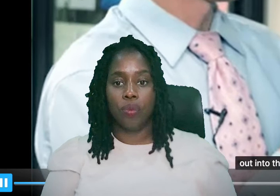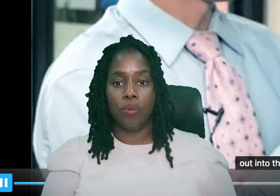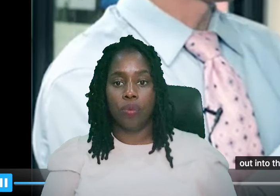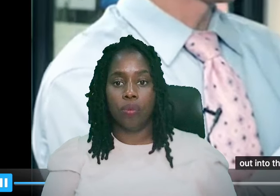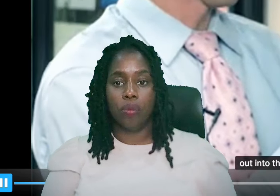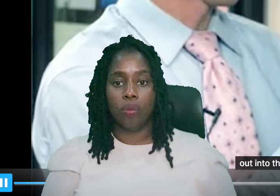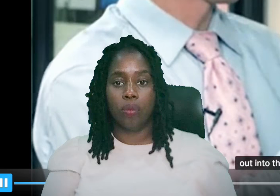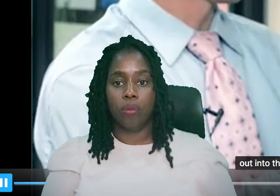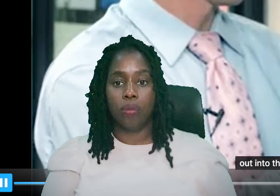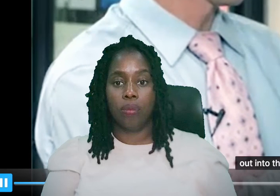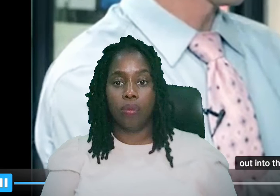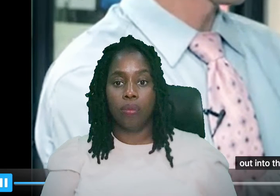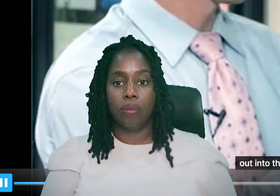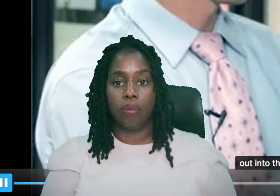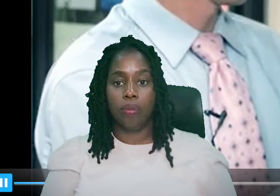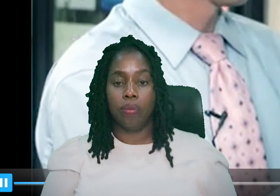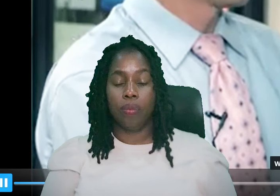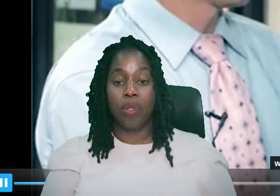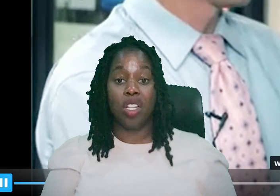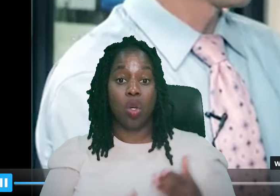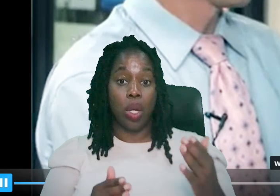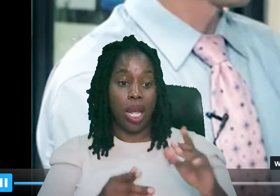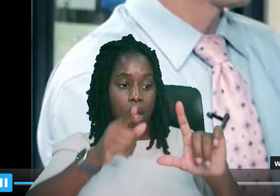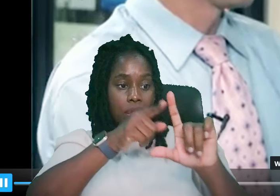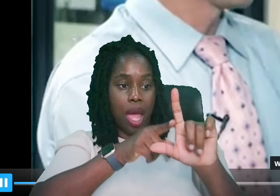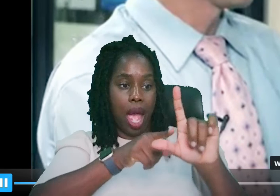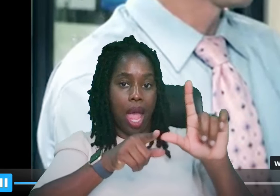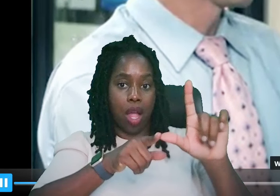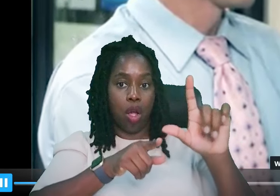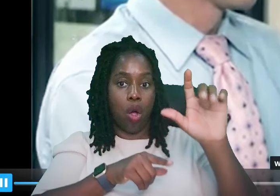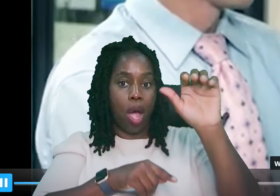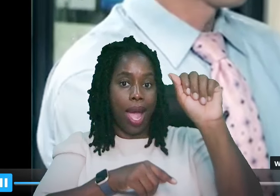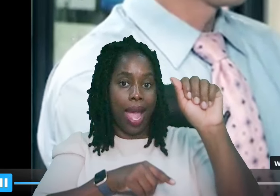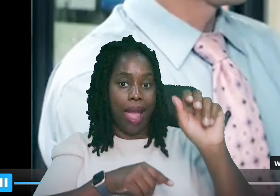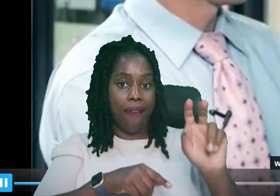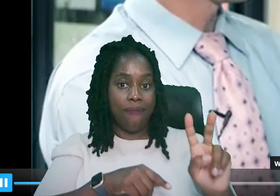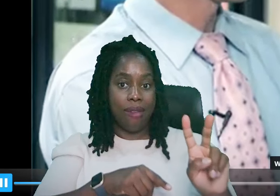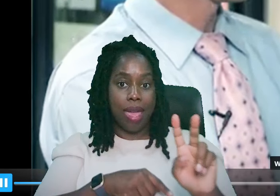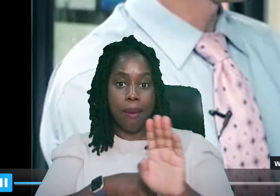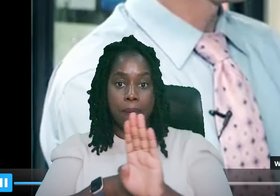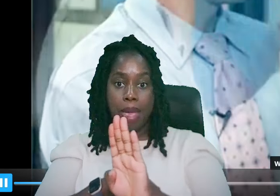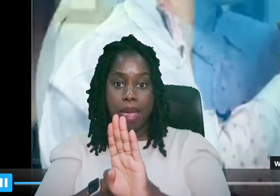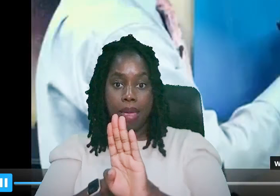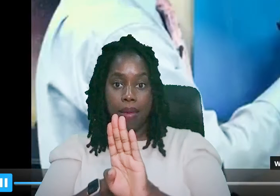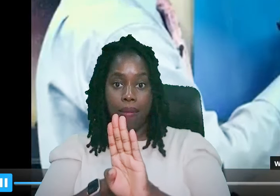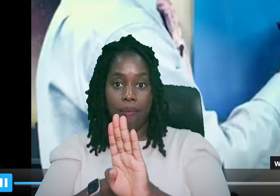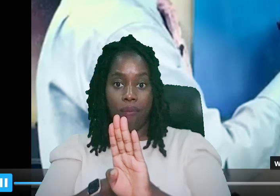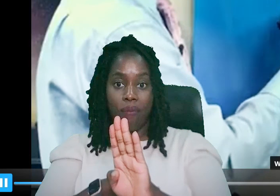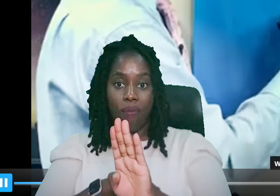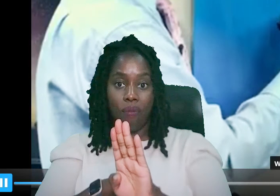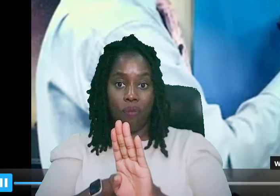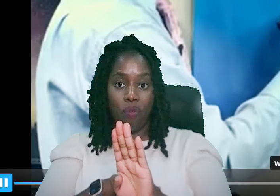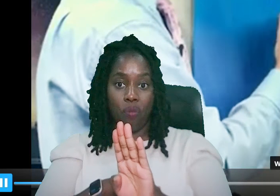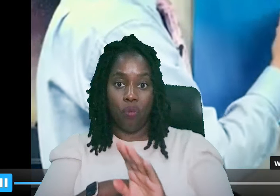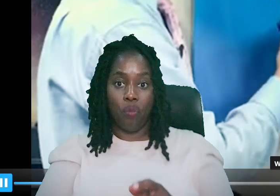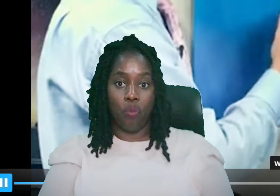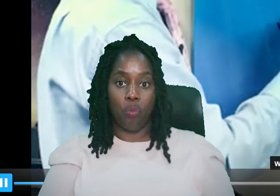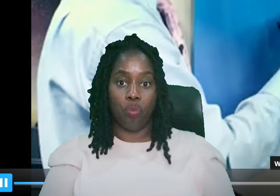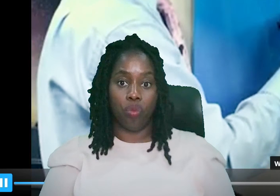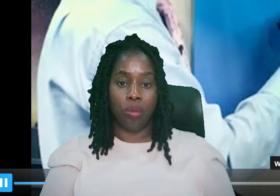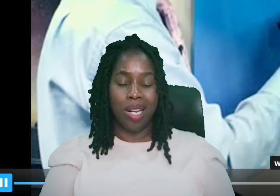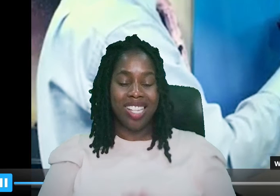Right, so here we have A, V, B. All right, this piece in here, or